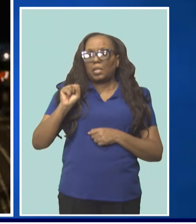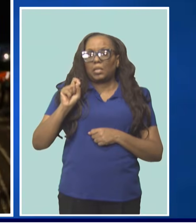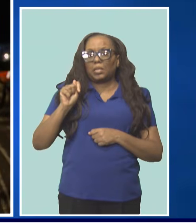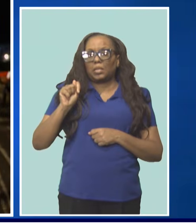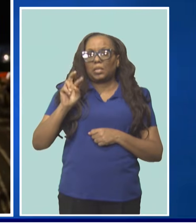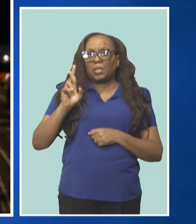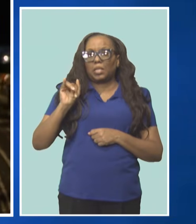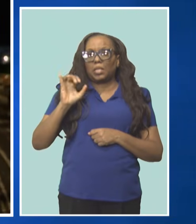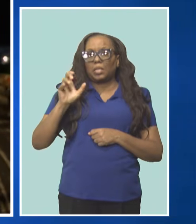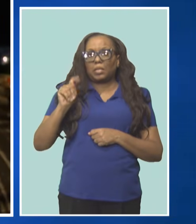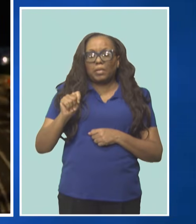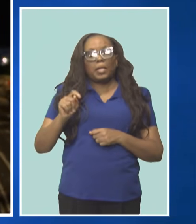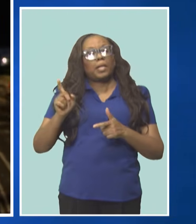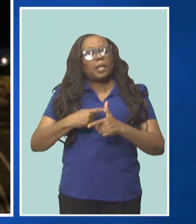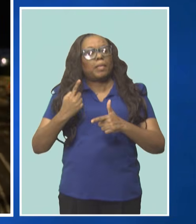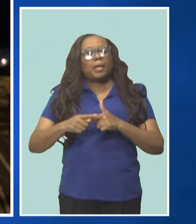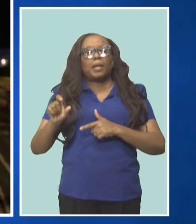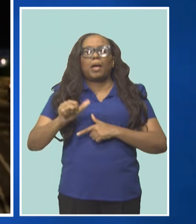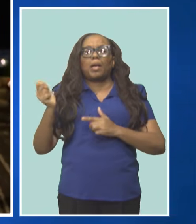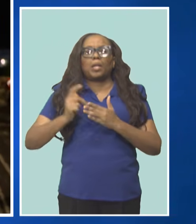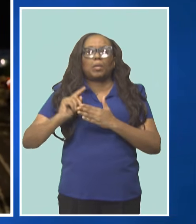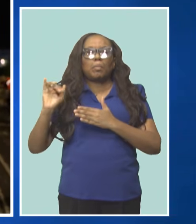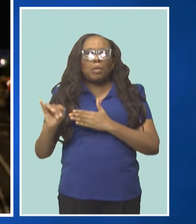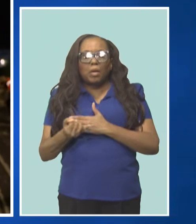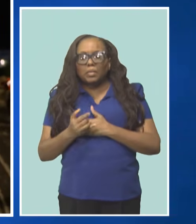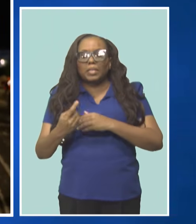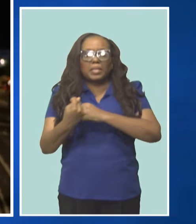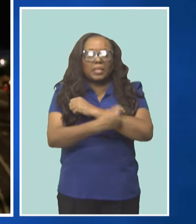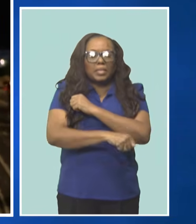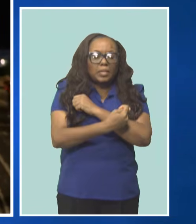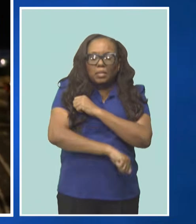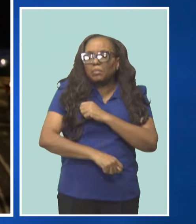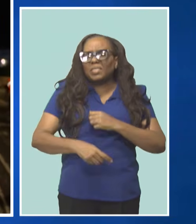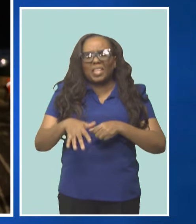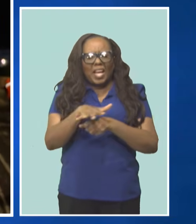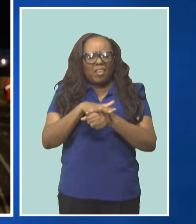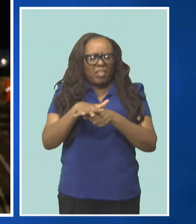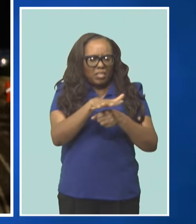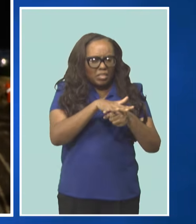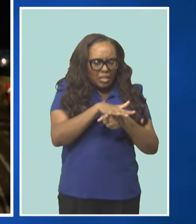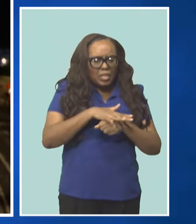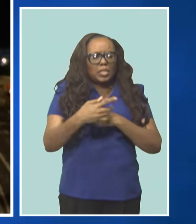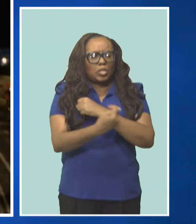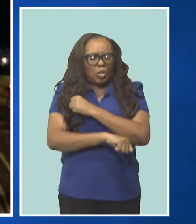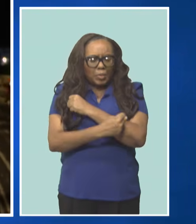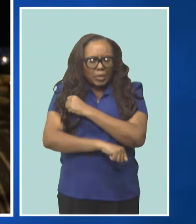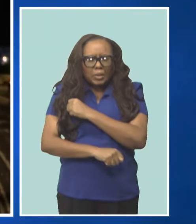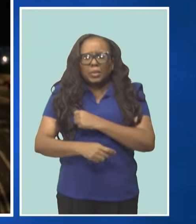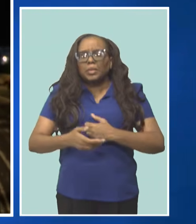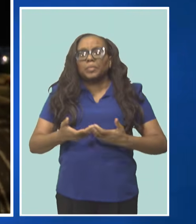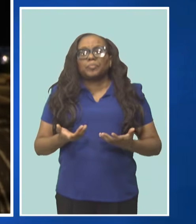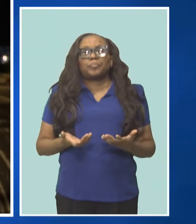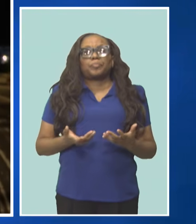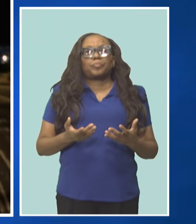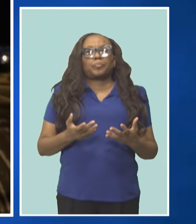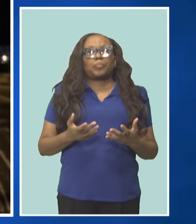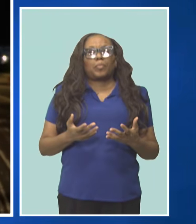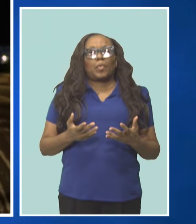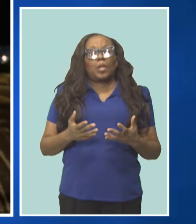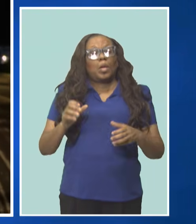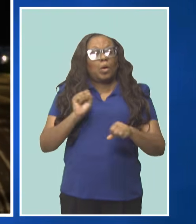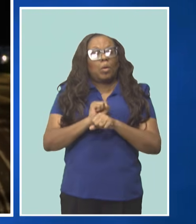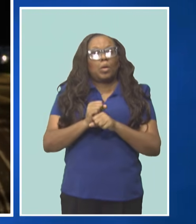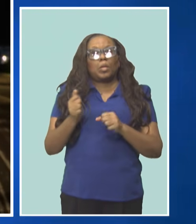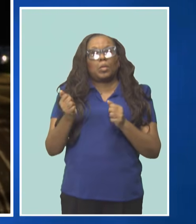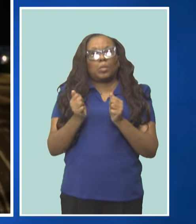like Fire Park, Shophill to Content, King Garden to Bridgefield. We've also been working on our CC roads as well,